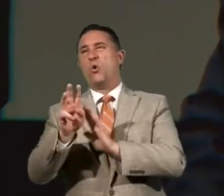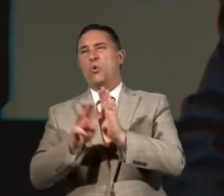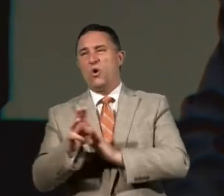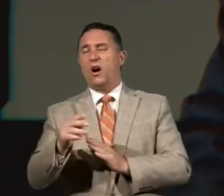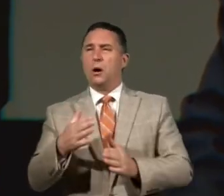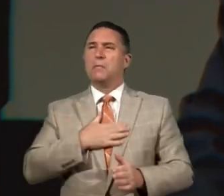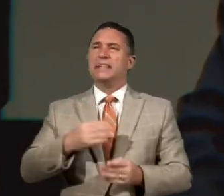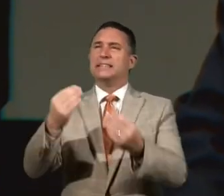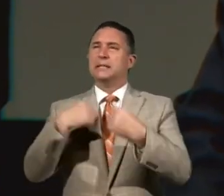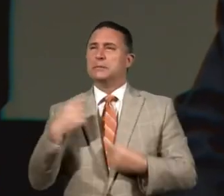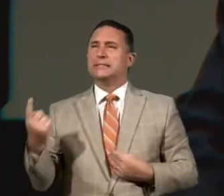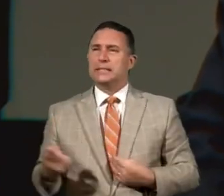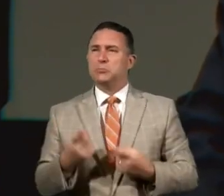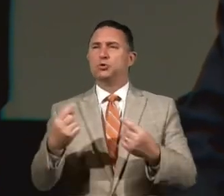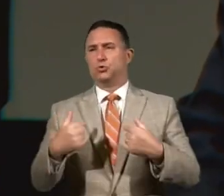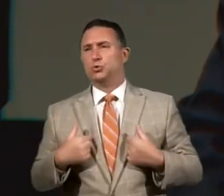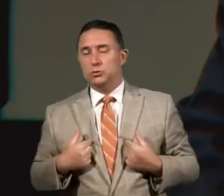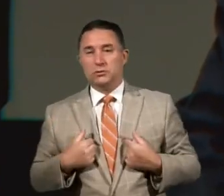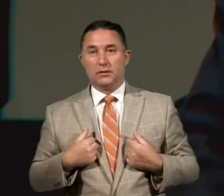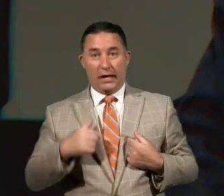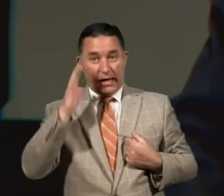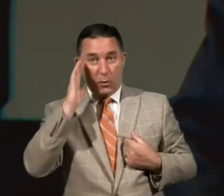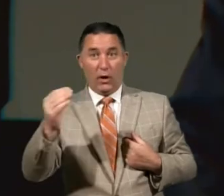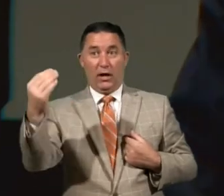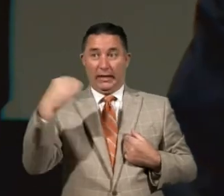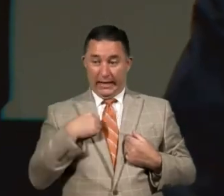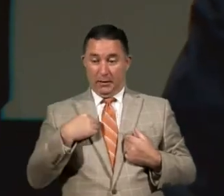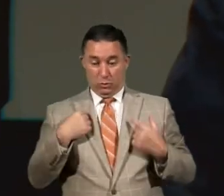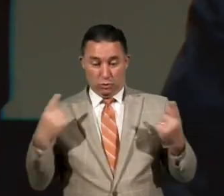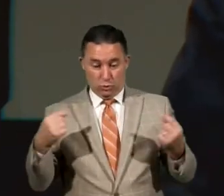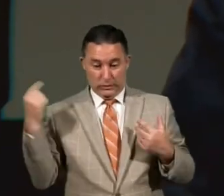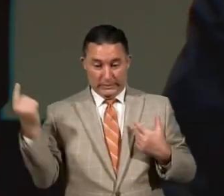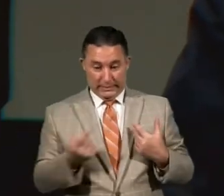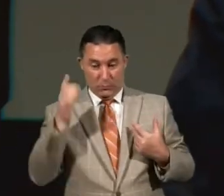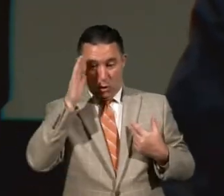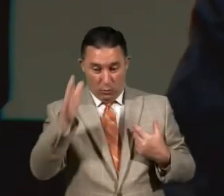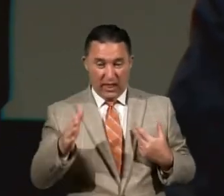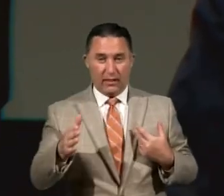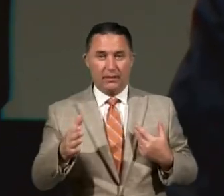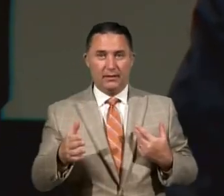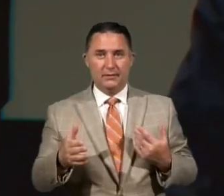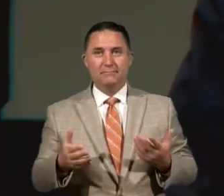and say, please give me something to do, he'll give me something to do.